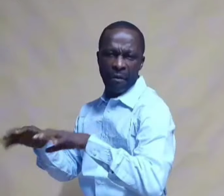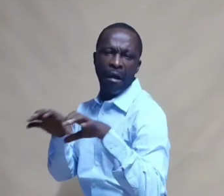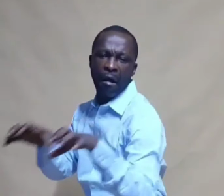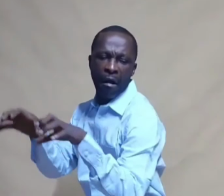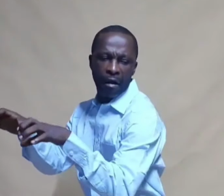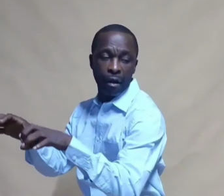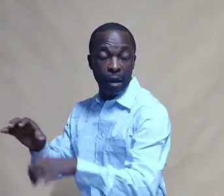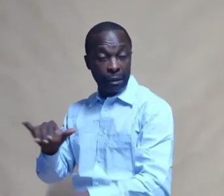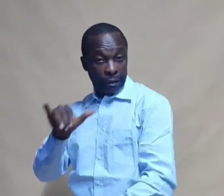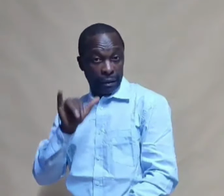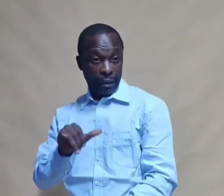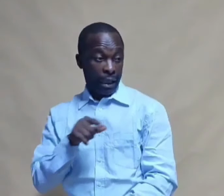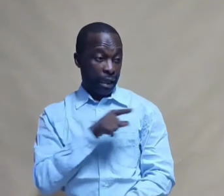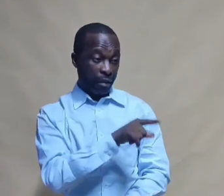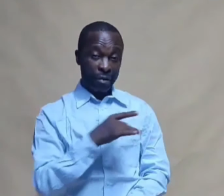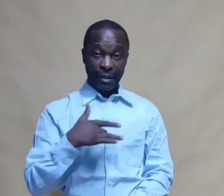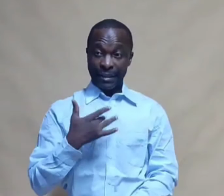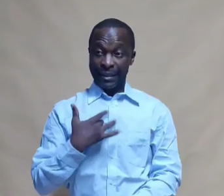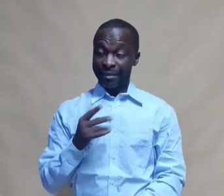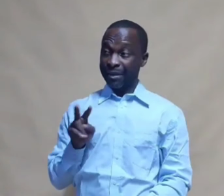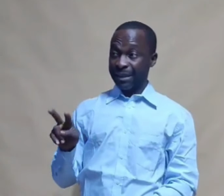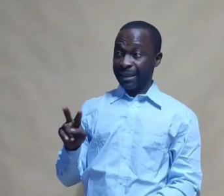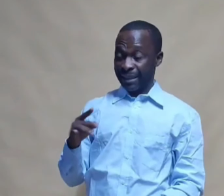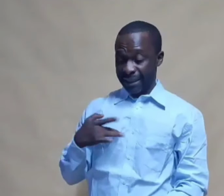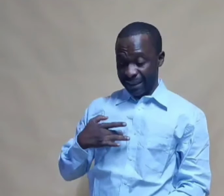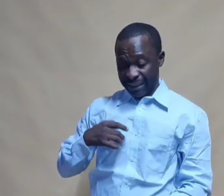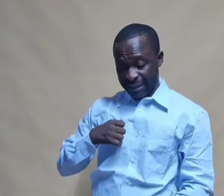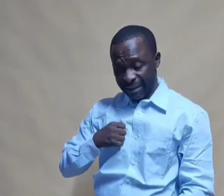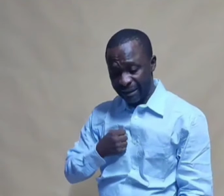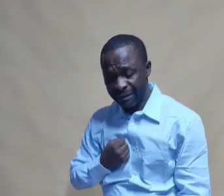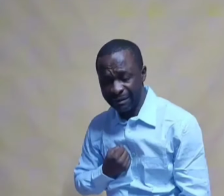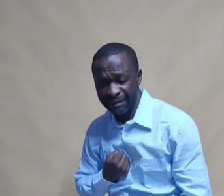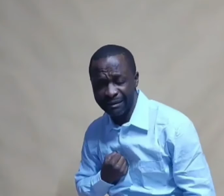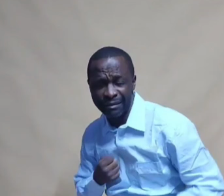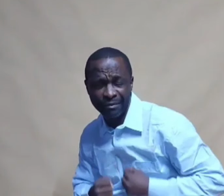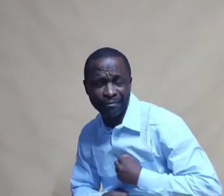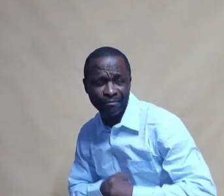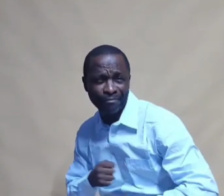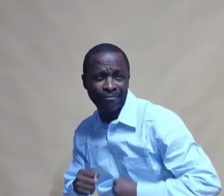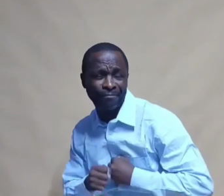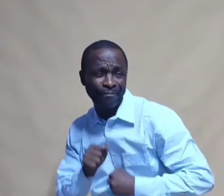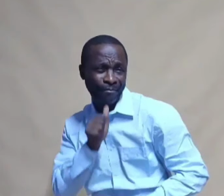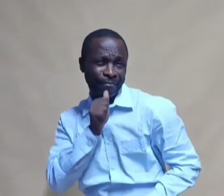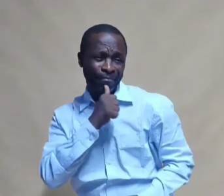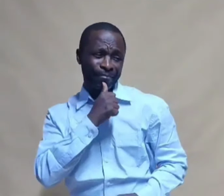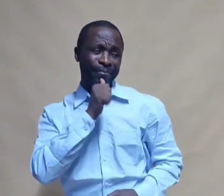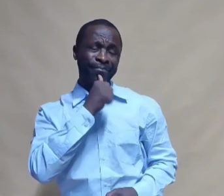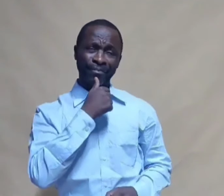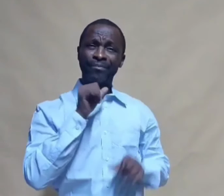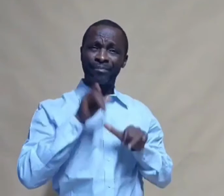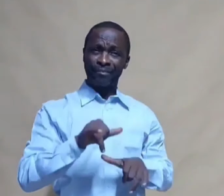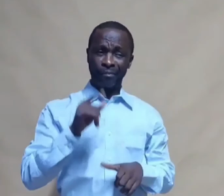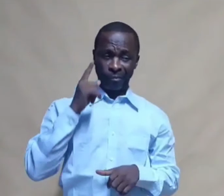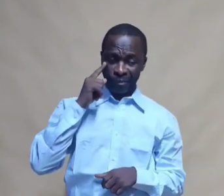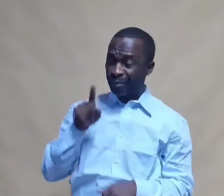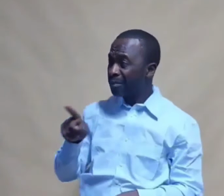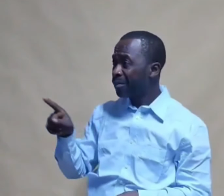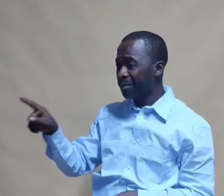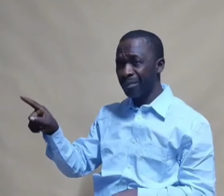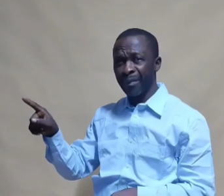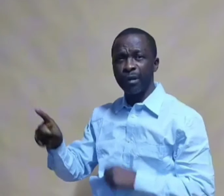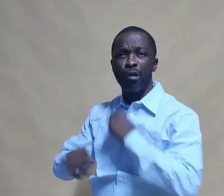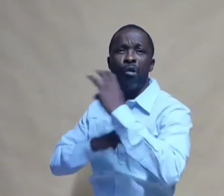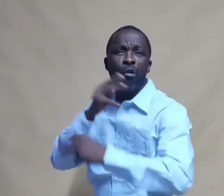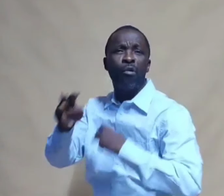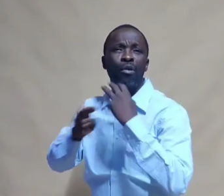ethnicities. It is important to note that racism has no biological basis, but is based on social constructions.